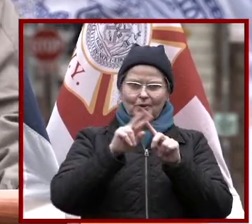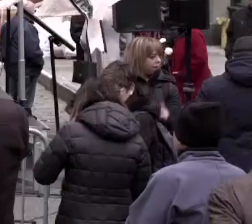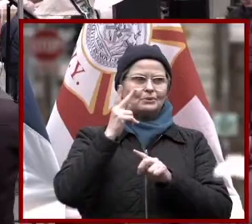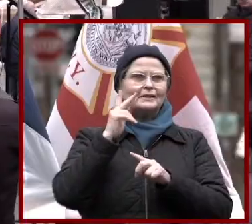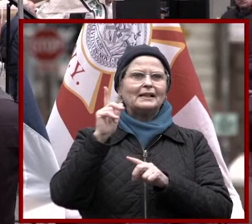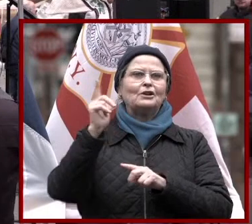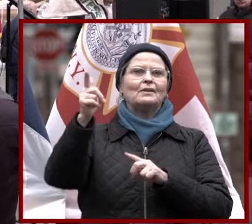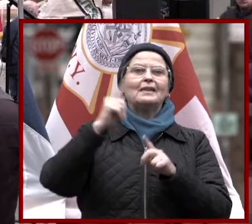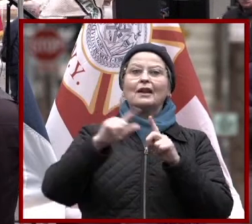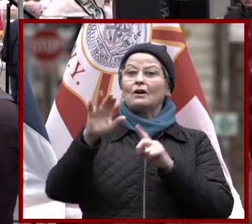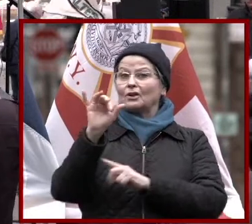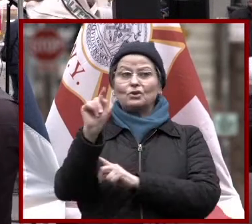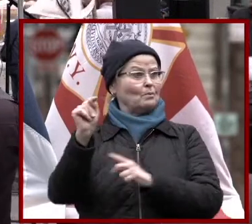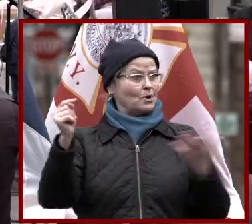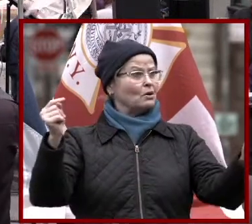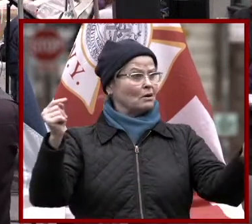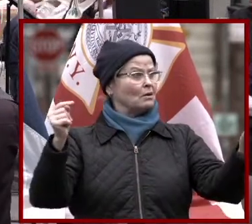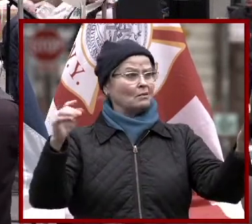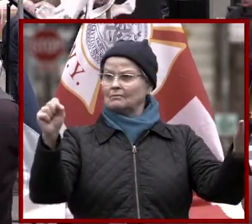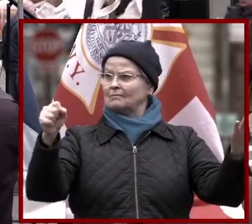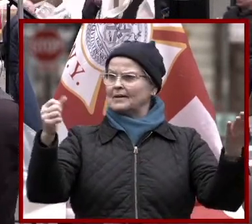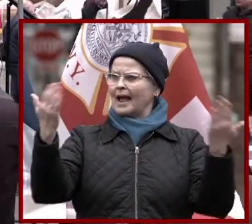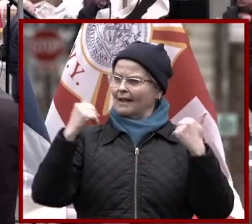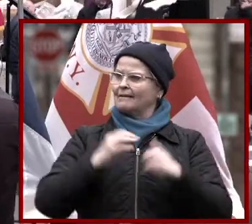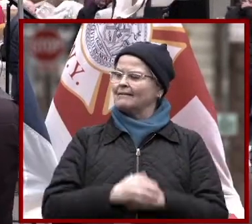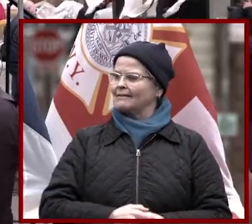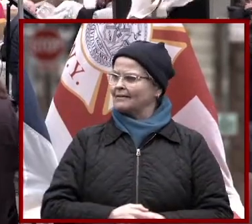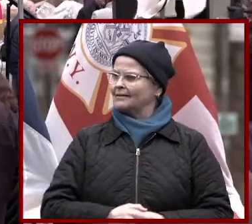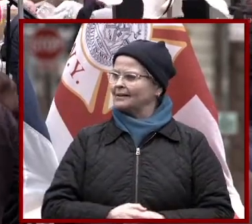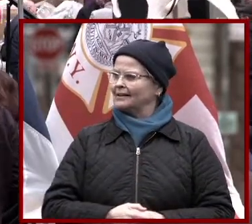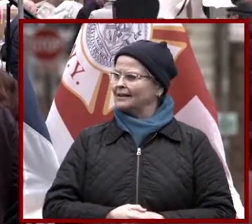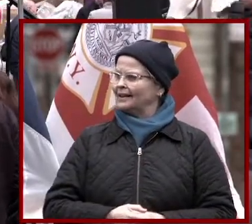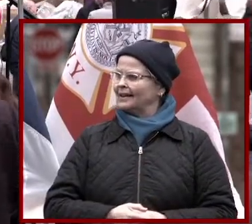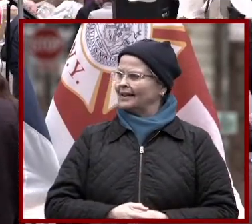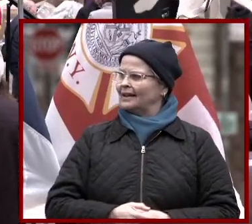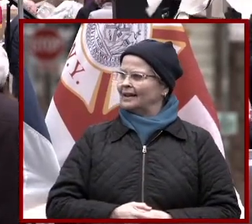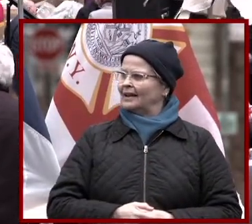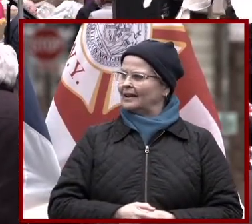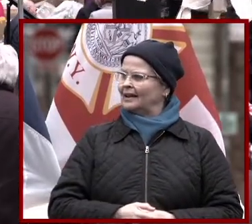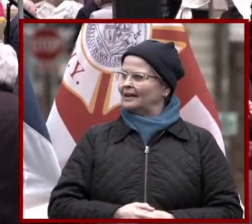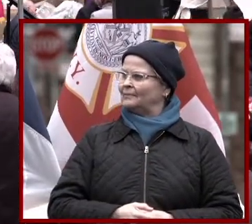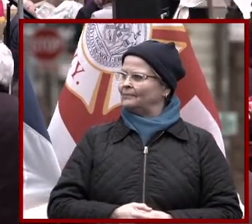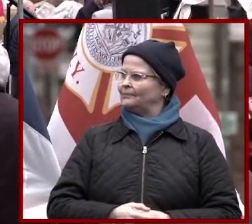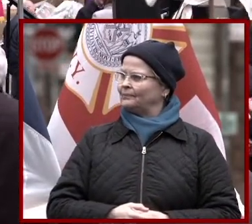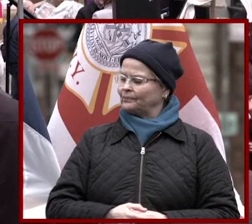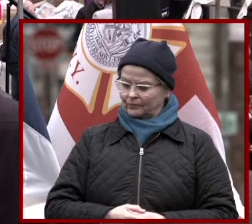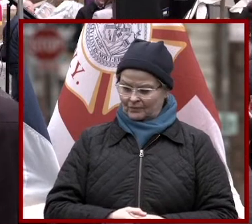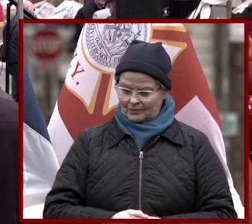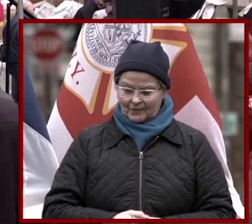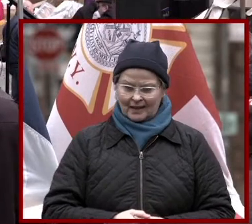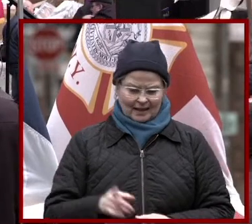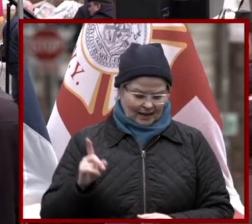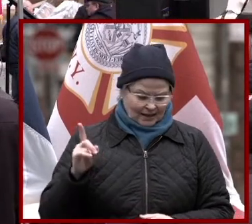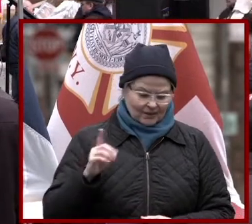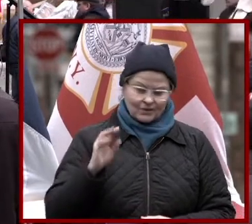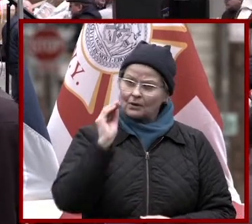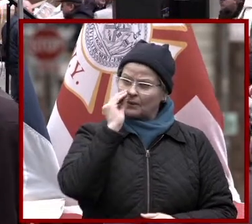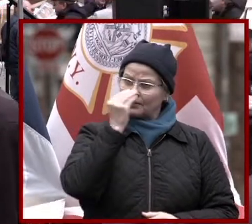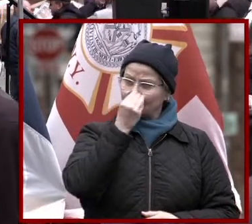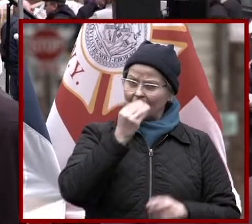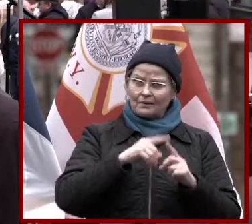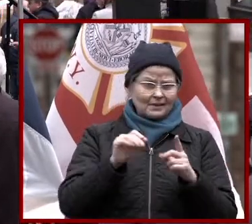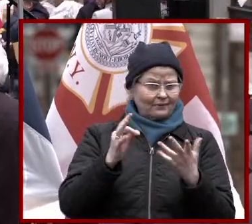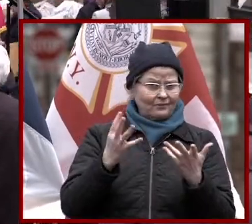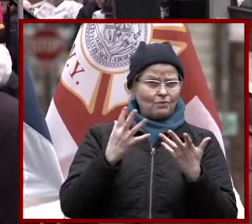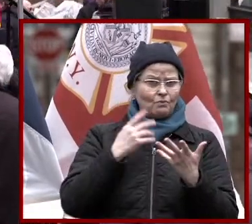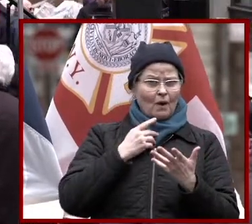Will I see you again in October? Yes. All right. So, and finally, we have some flowers. Those of you that would like to